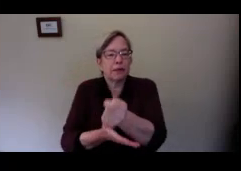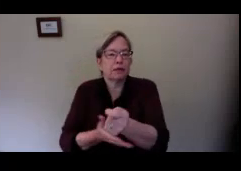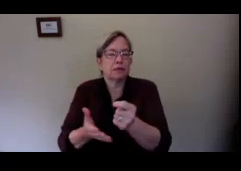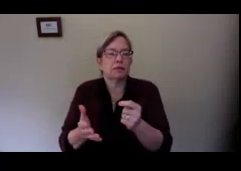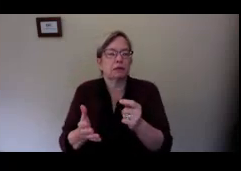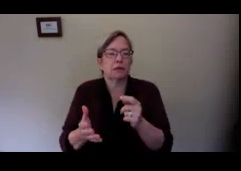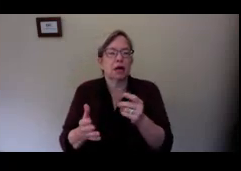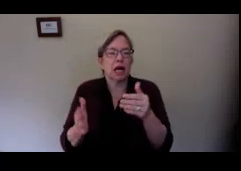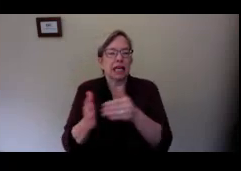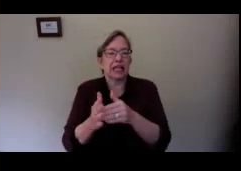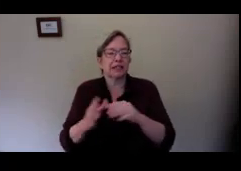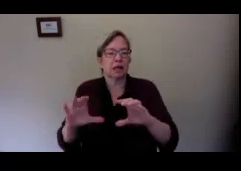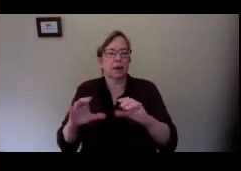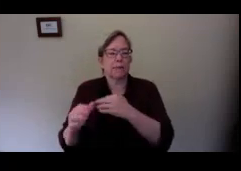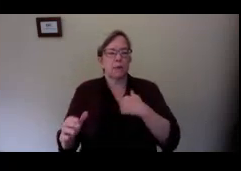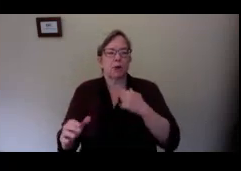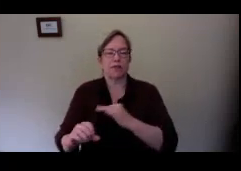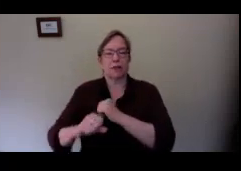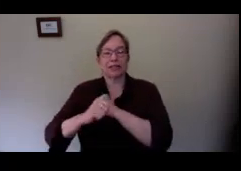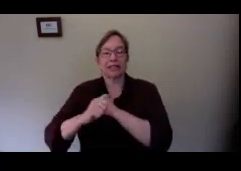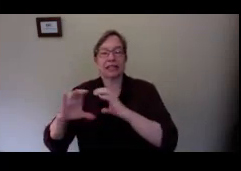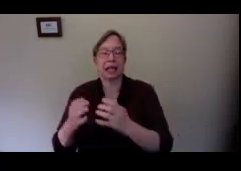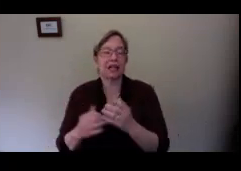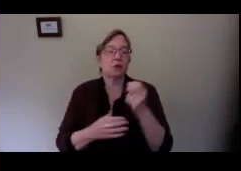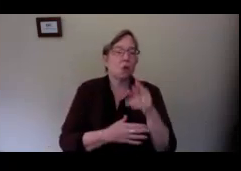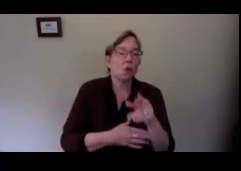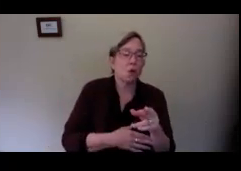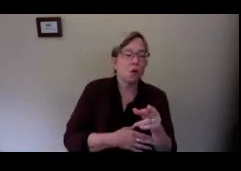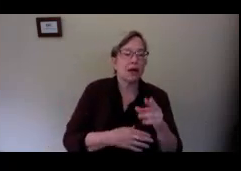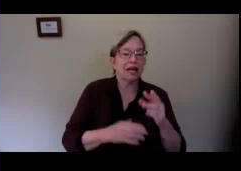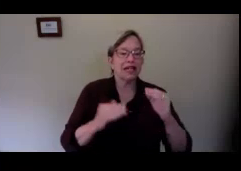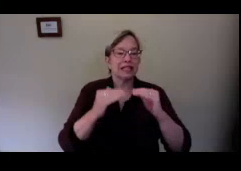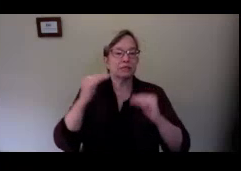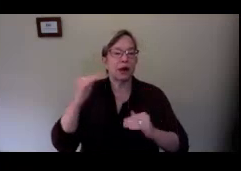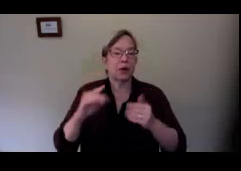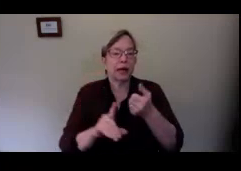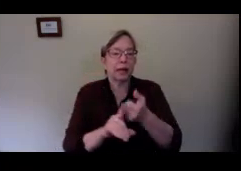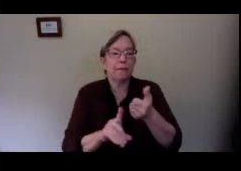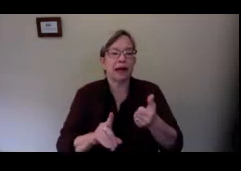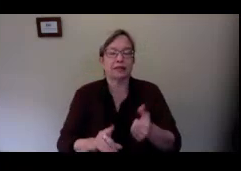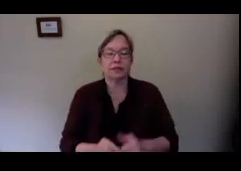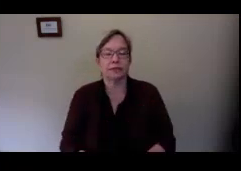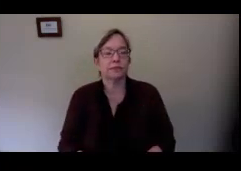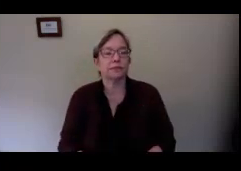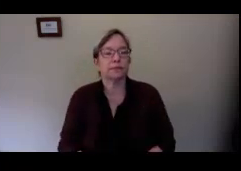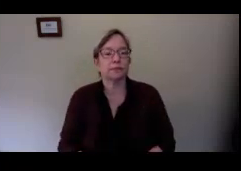or disparate impact, a policy that impacts a member of a protected class. Next slide.